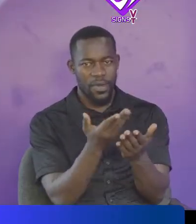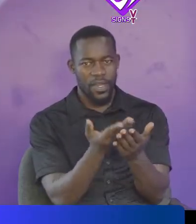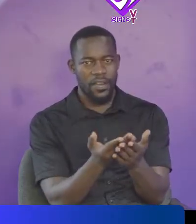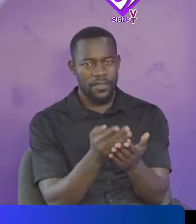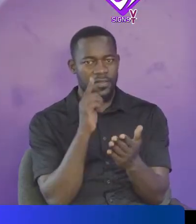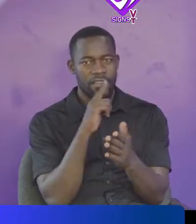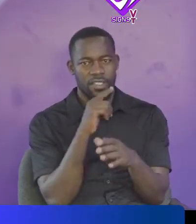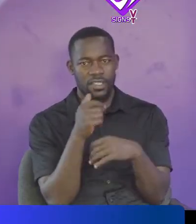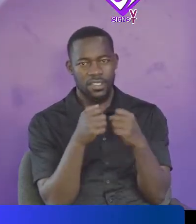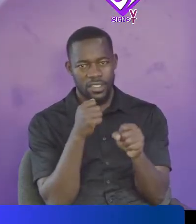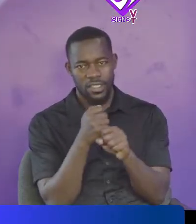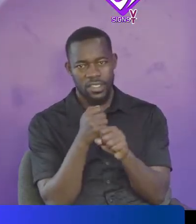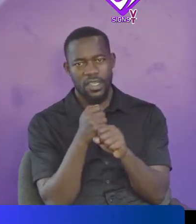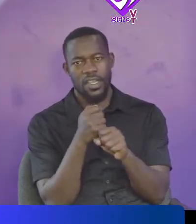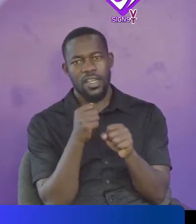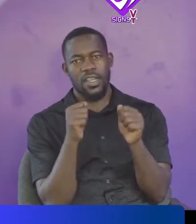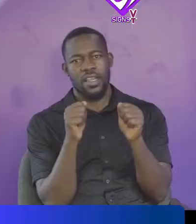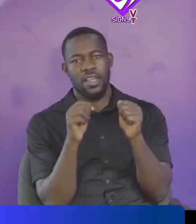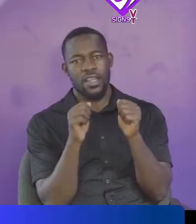1903.